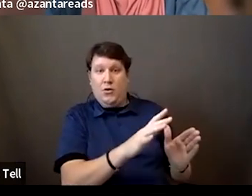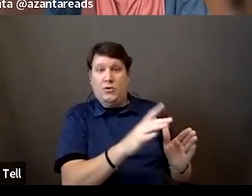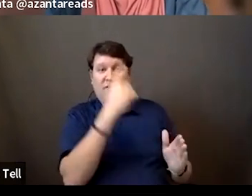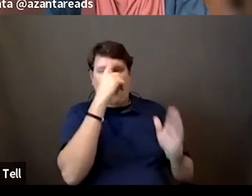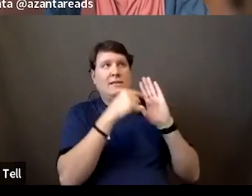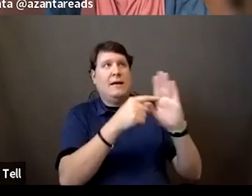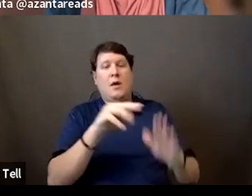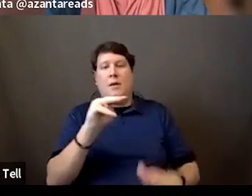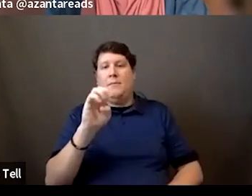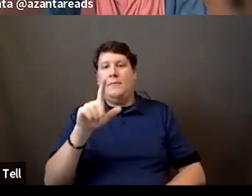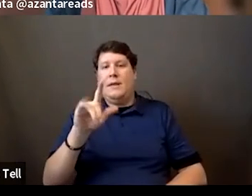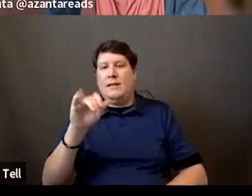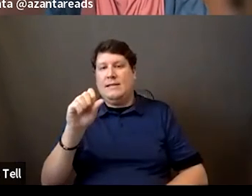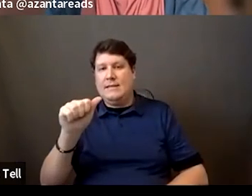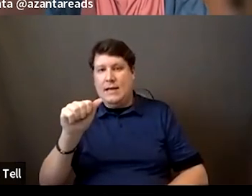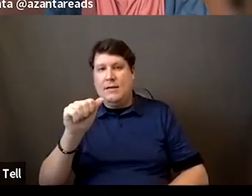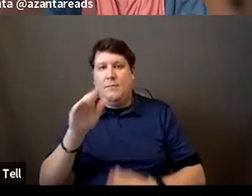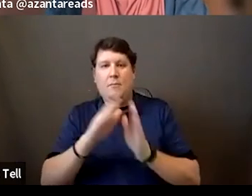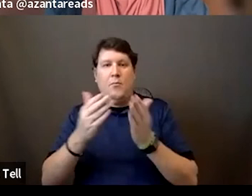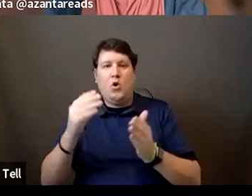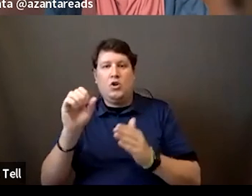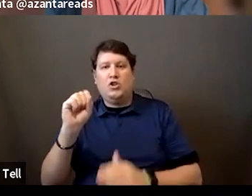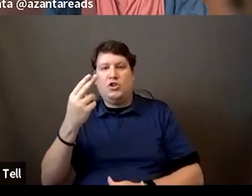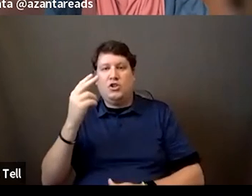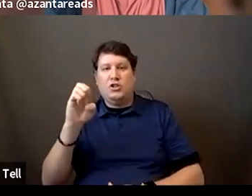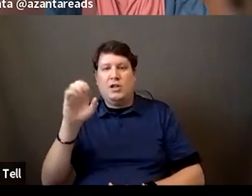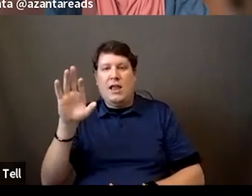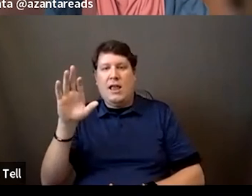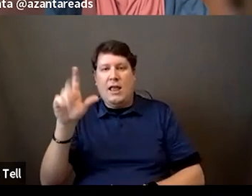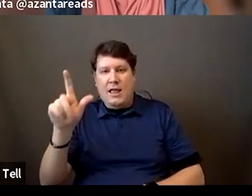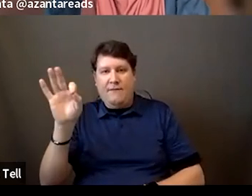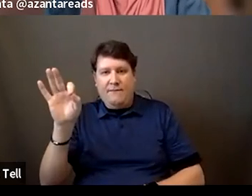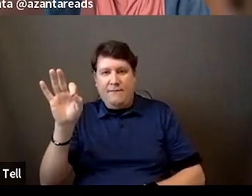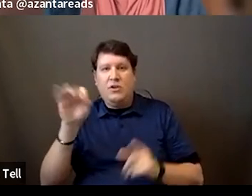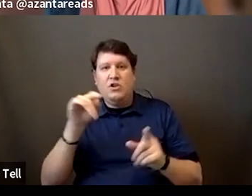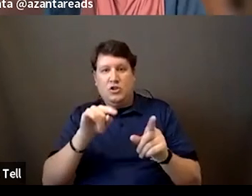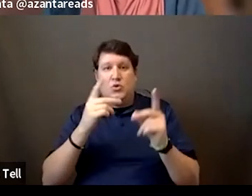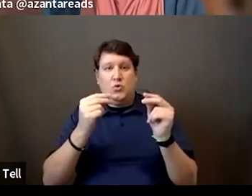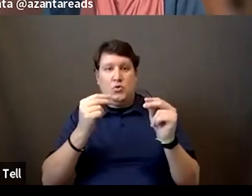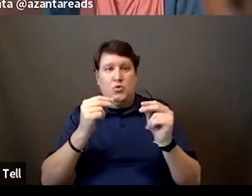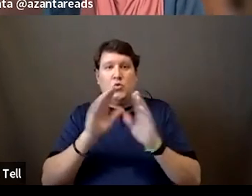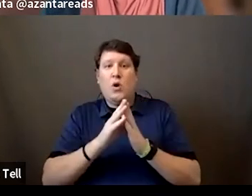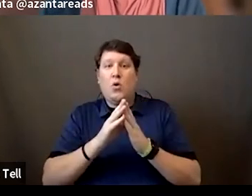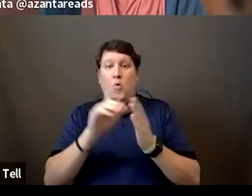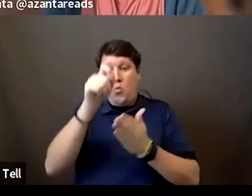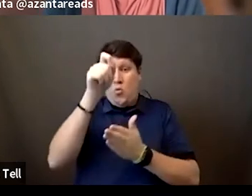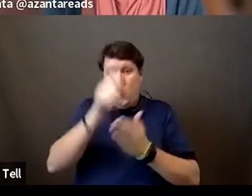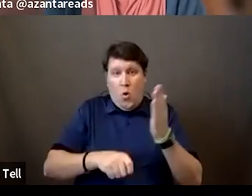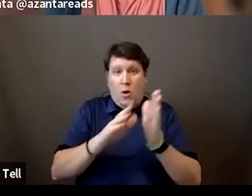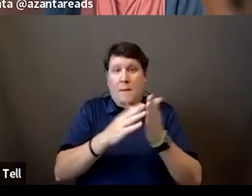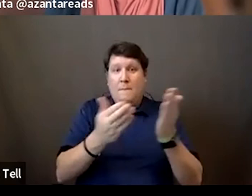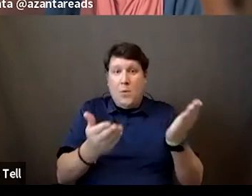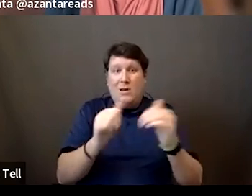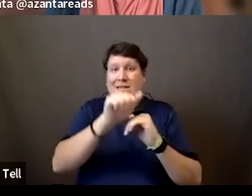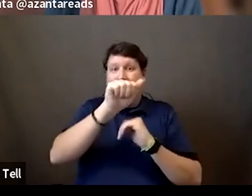she wrote a book anonymously, published it, and then sent it to book talkers and had a big code and